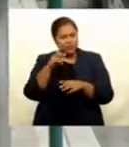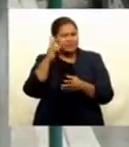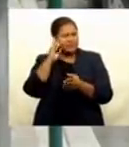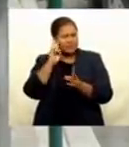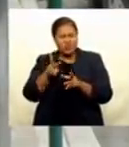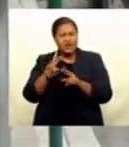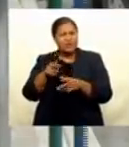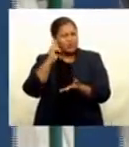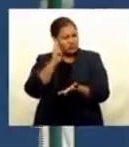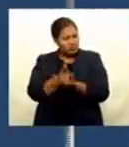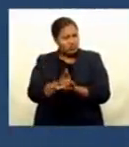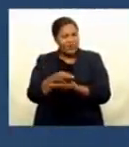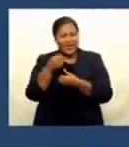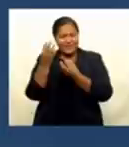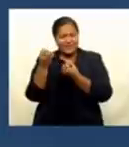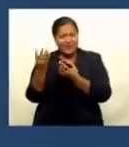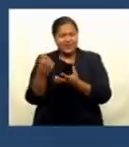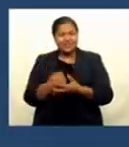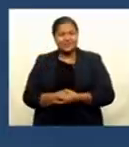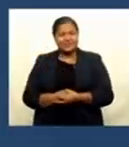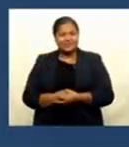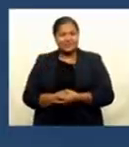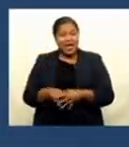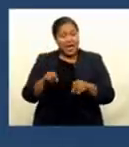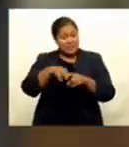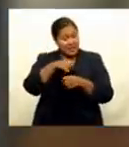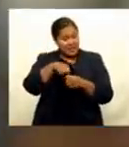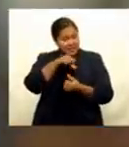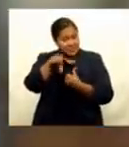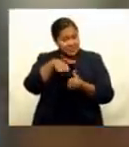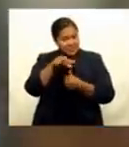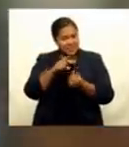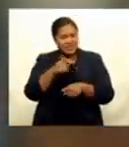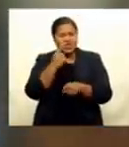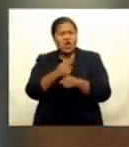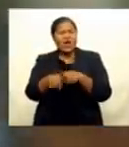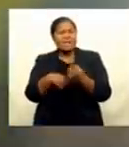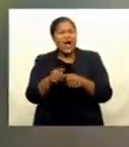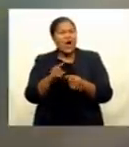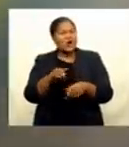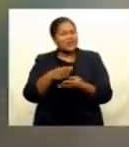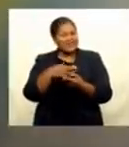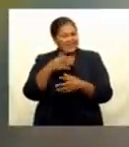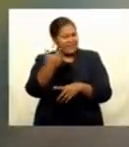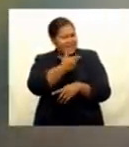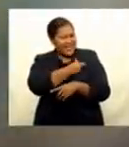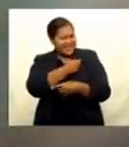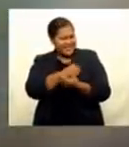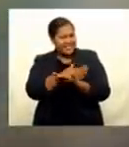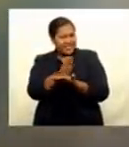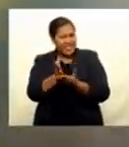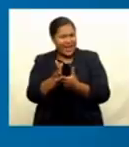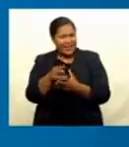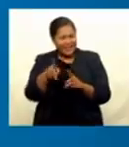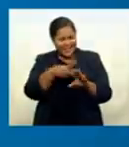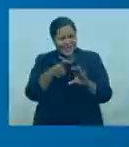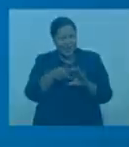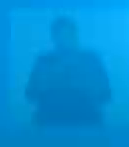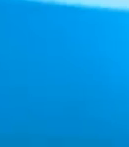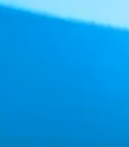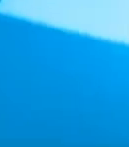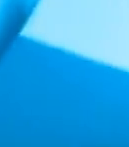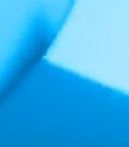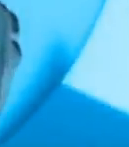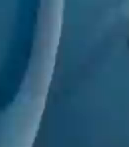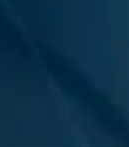credible information. And Medical Association sets record straight on vaccine-related videos. From the